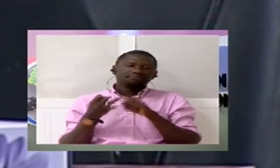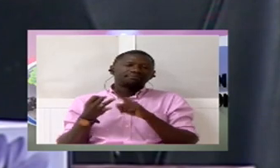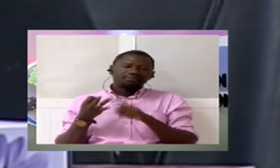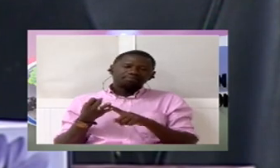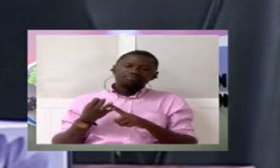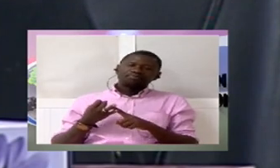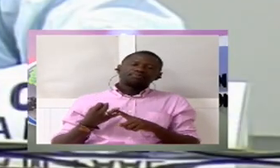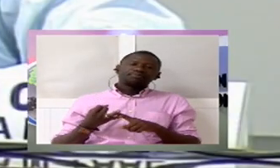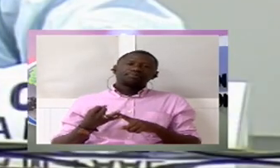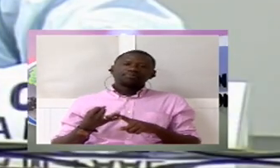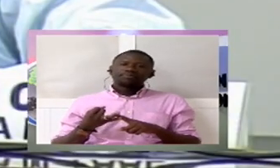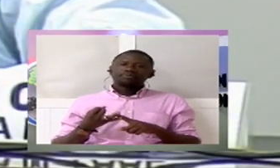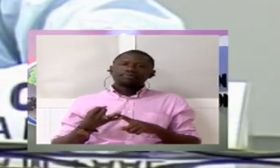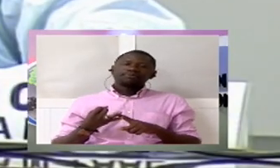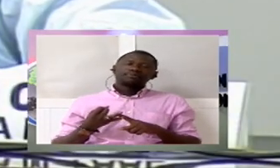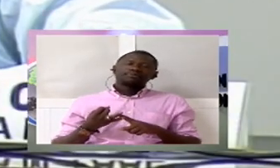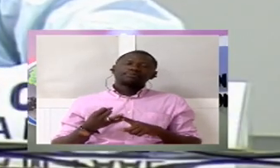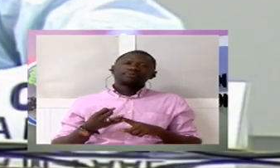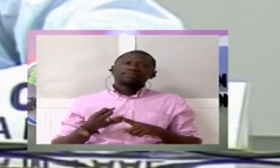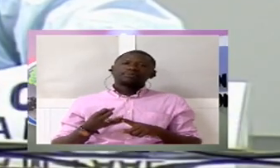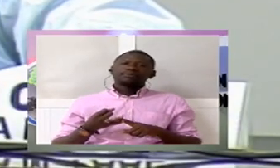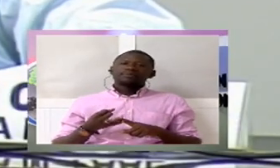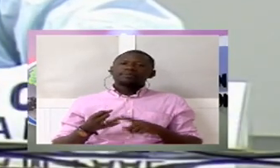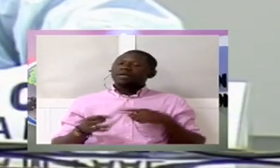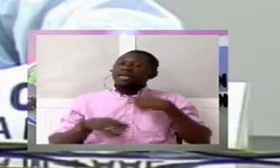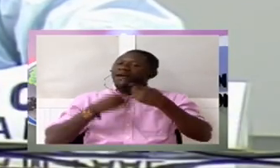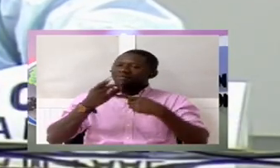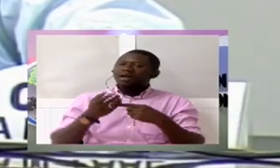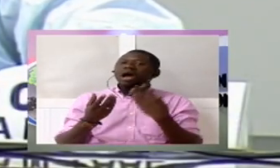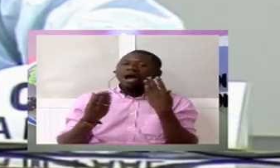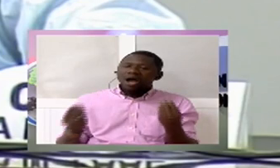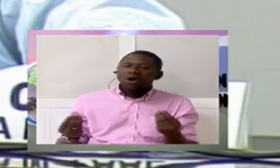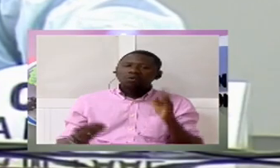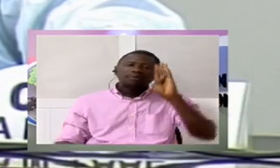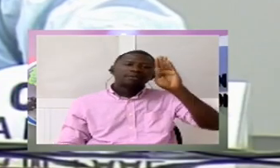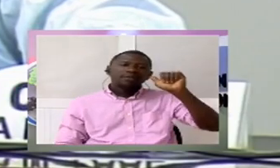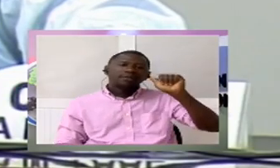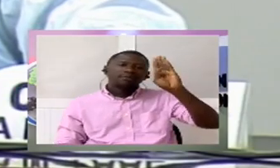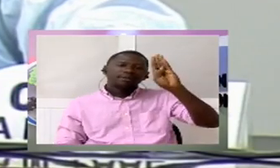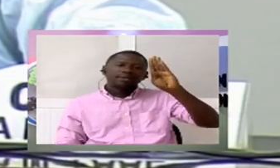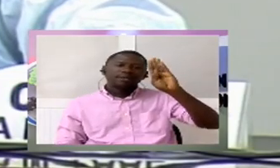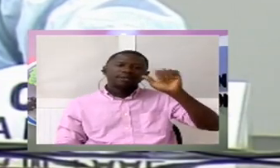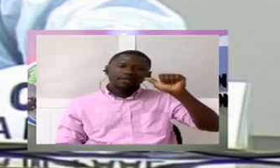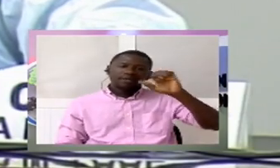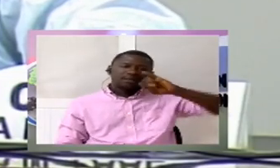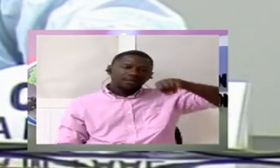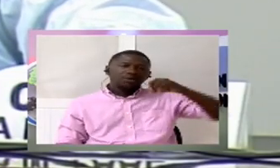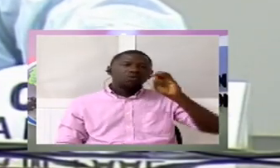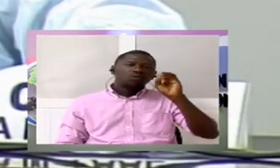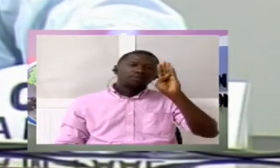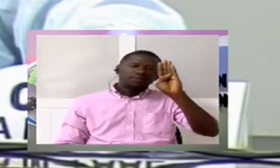je. And his demise, how he died. Aning anata bang bari abanta